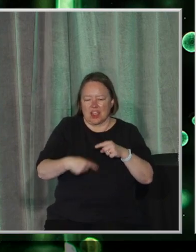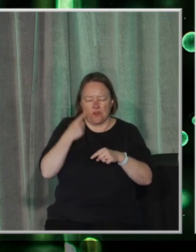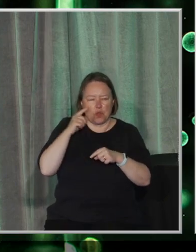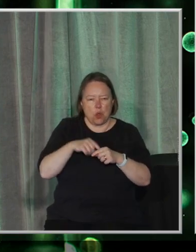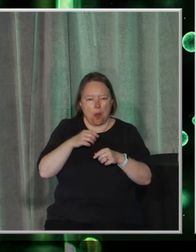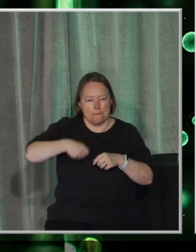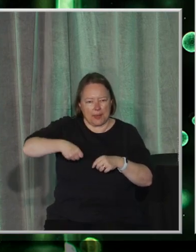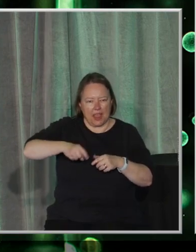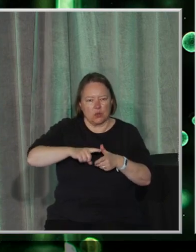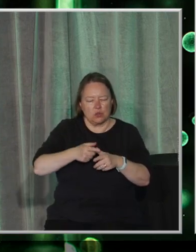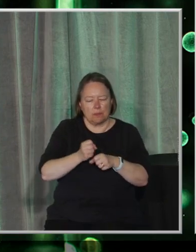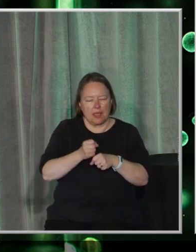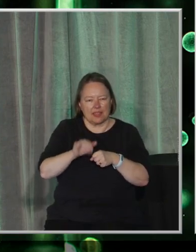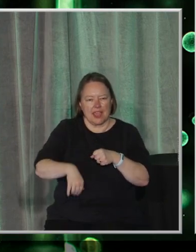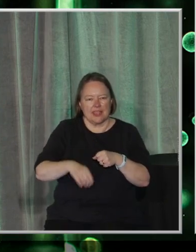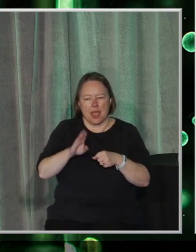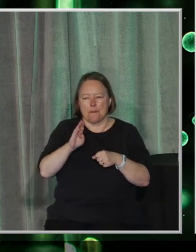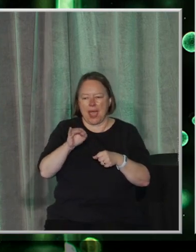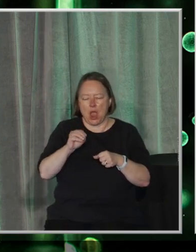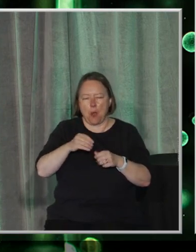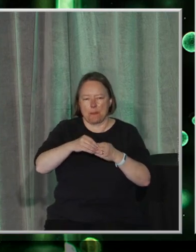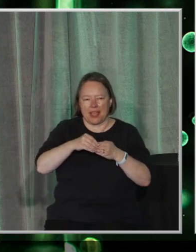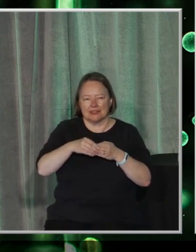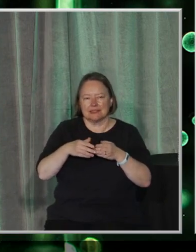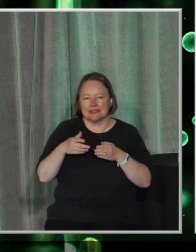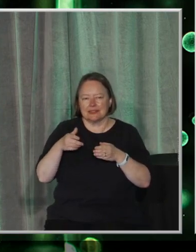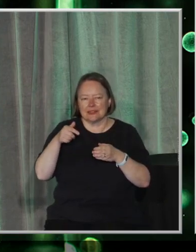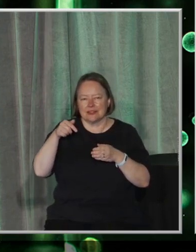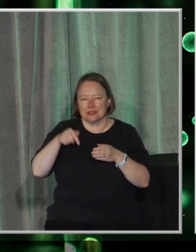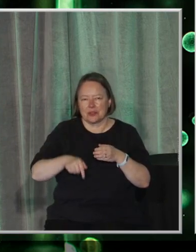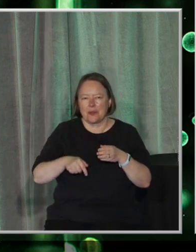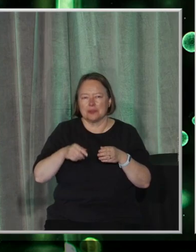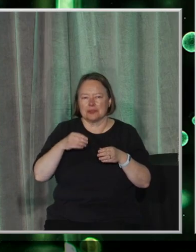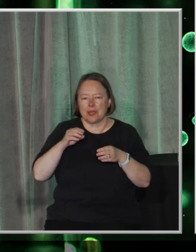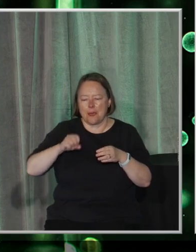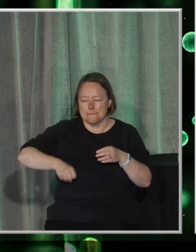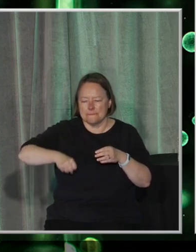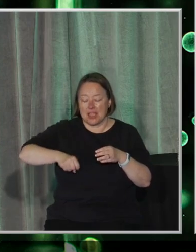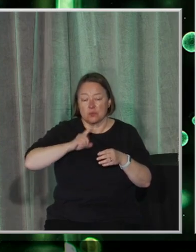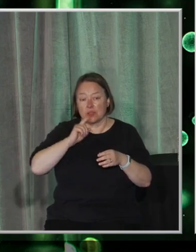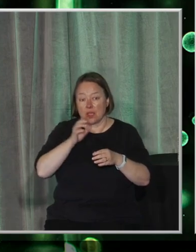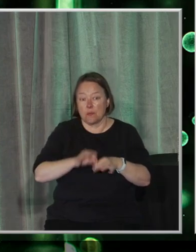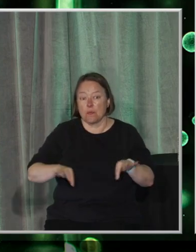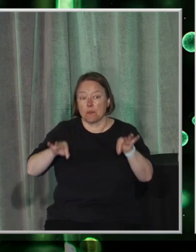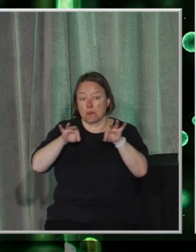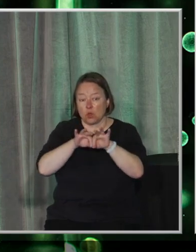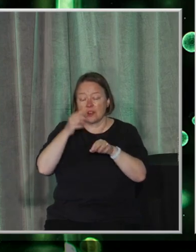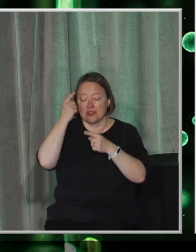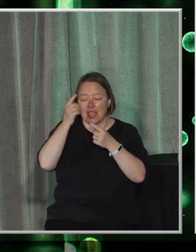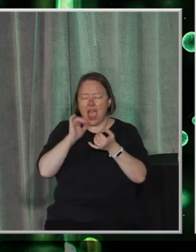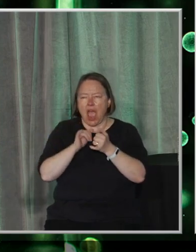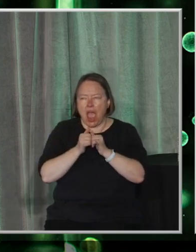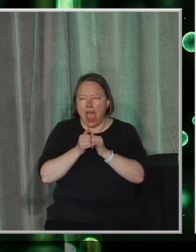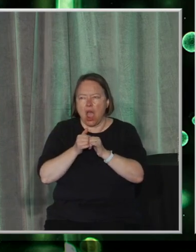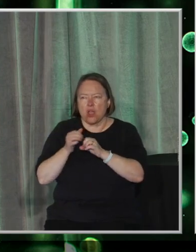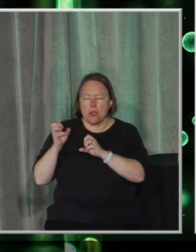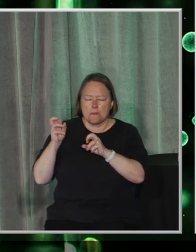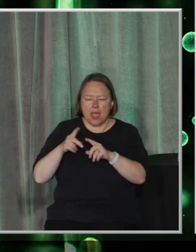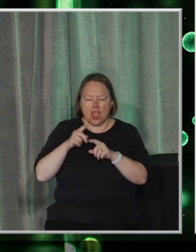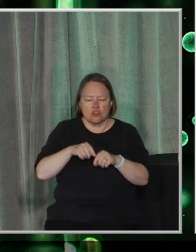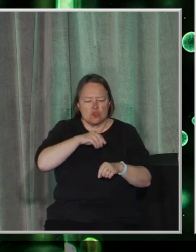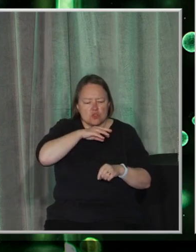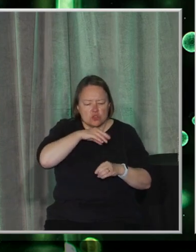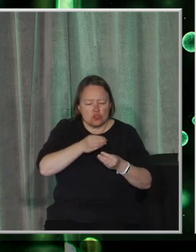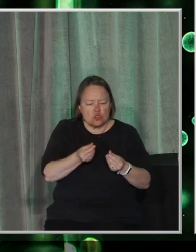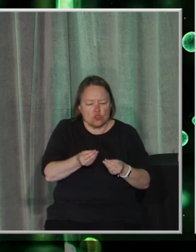So, you know, bioplastic bags can be, it's really important to think about how they can be returned to soil in a very controlled